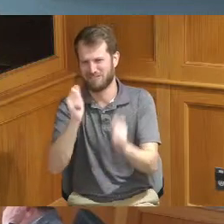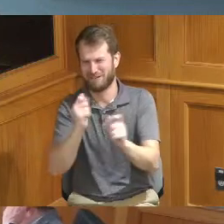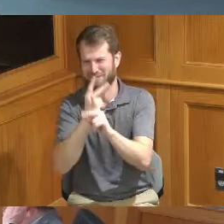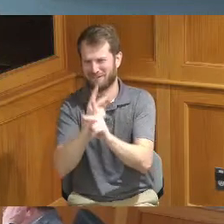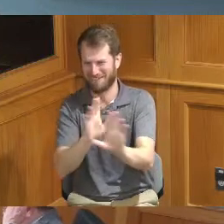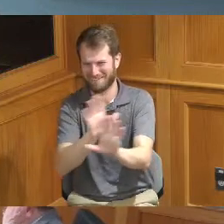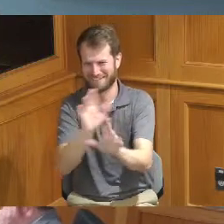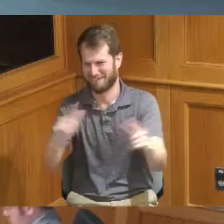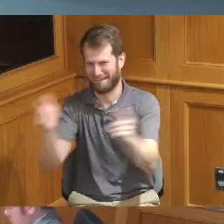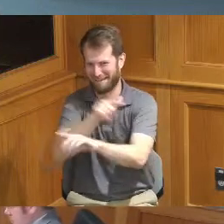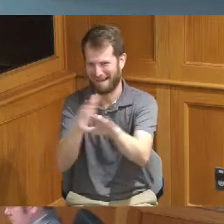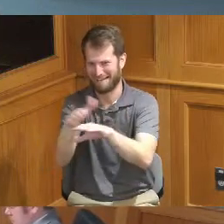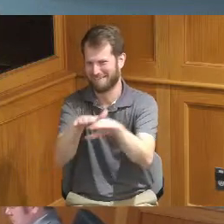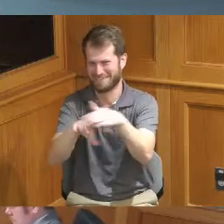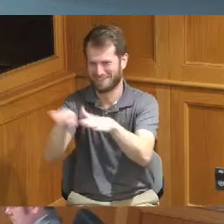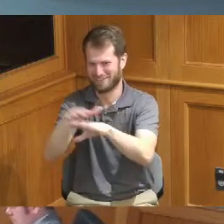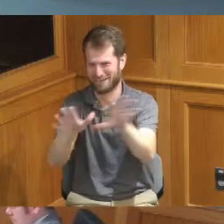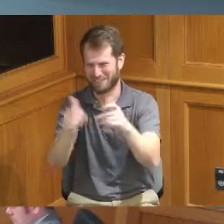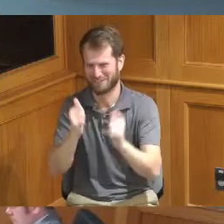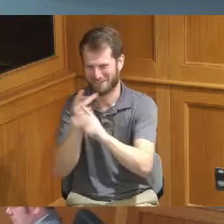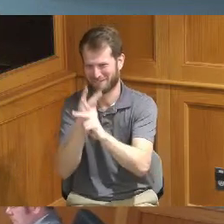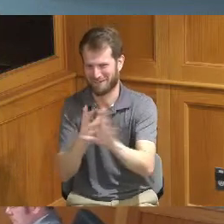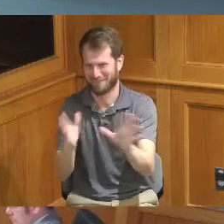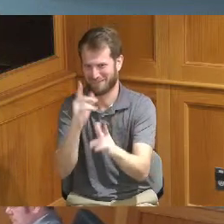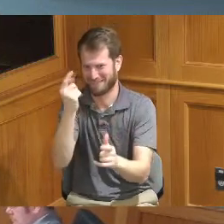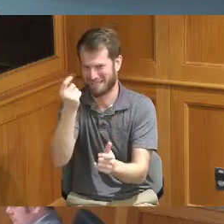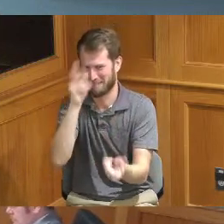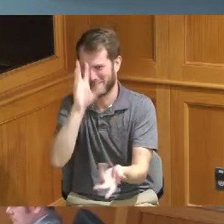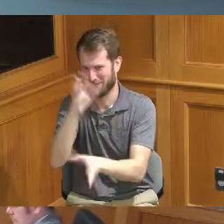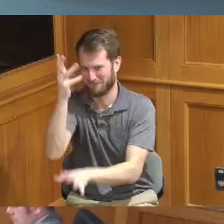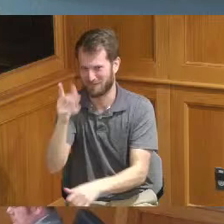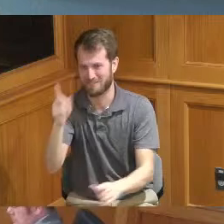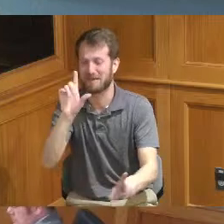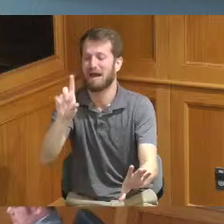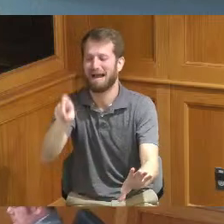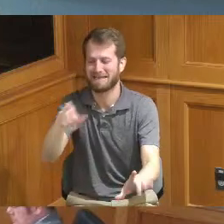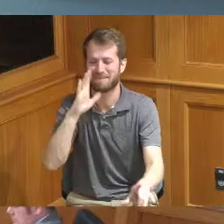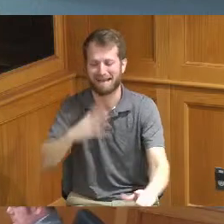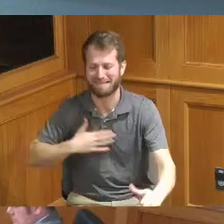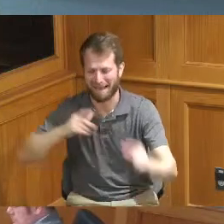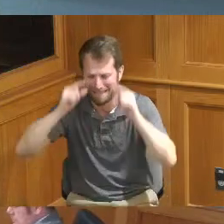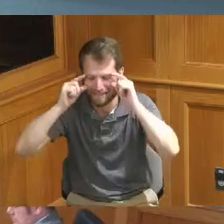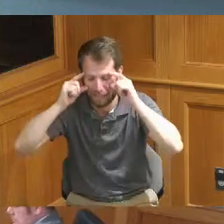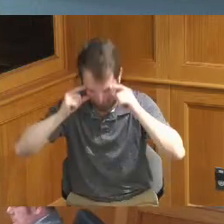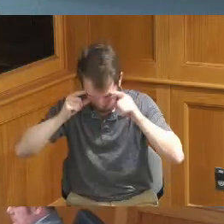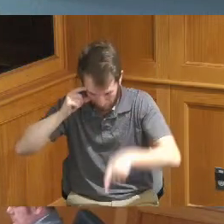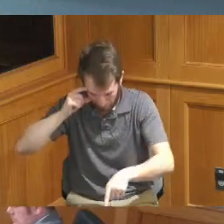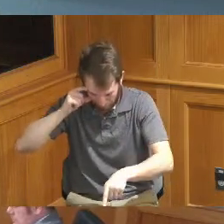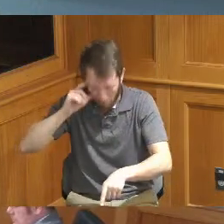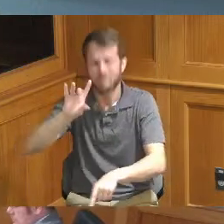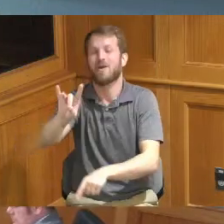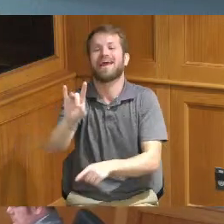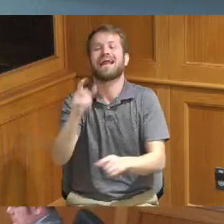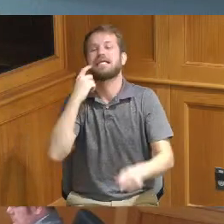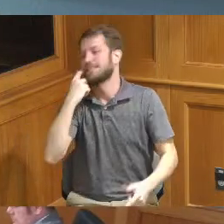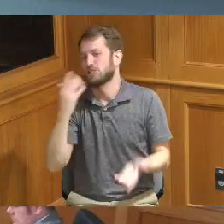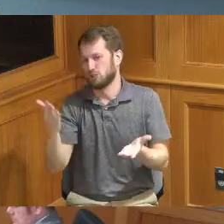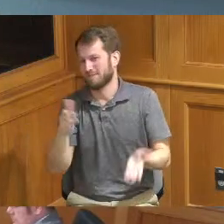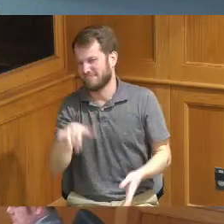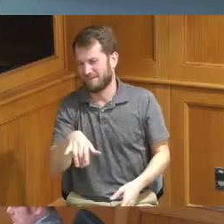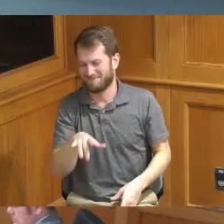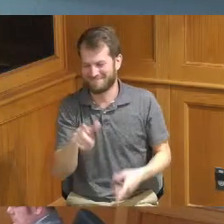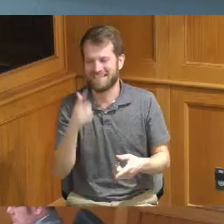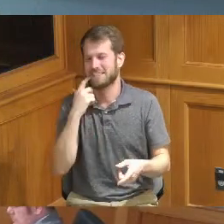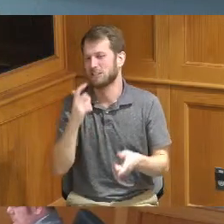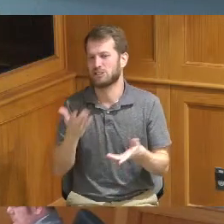myself together. I gotta get my glasses on here. Number 8. Number 8, Addiction Services Council. I'm sorry. There she is.